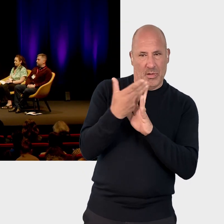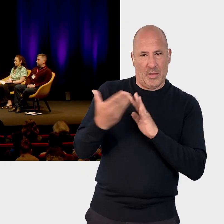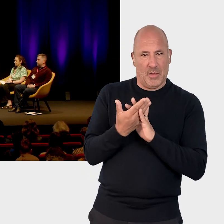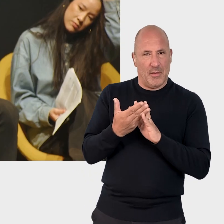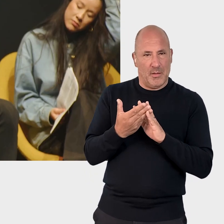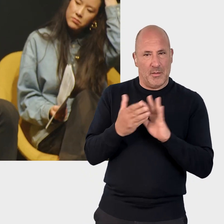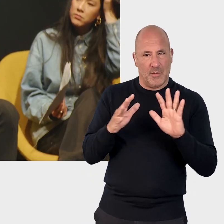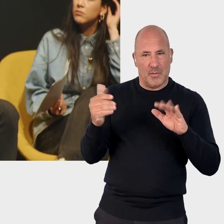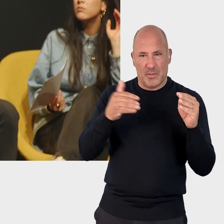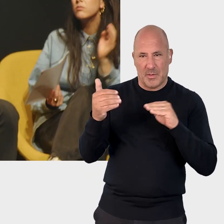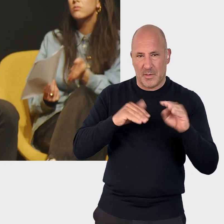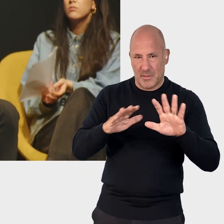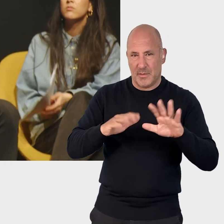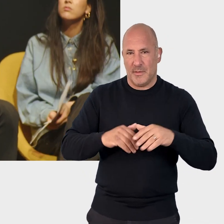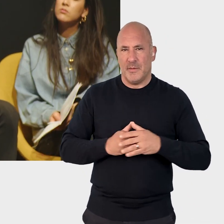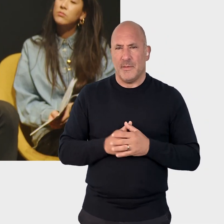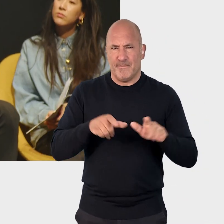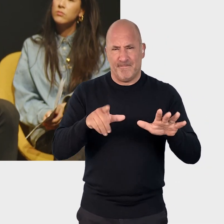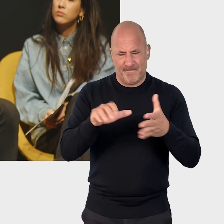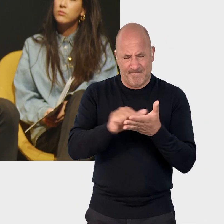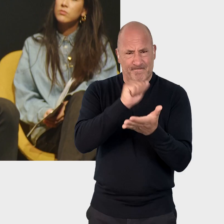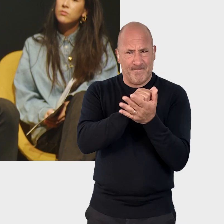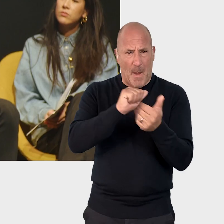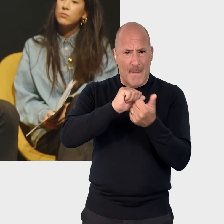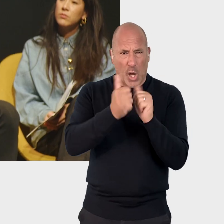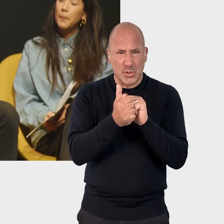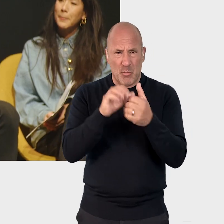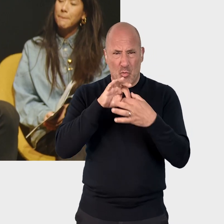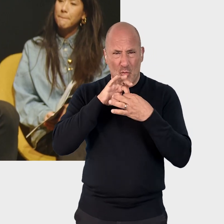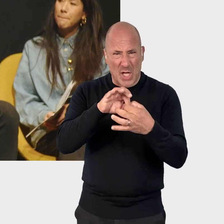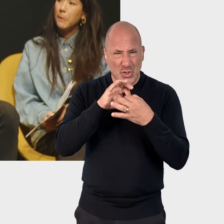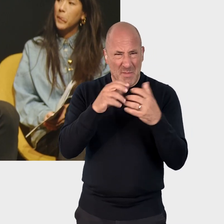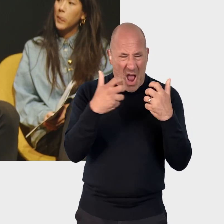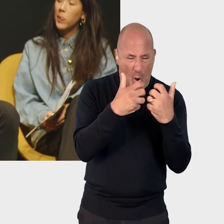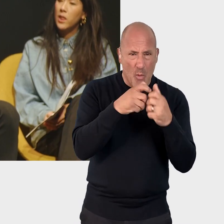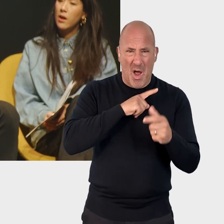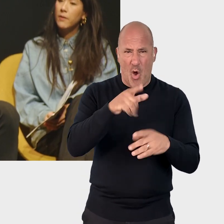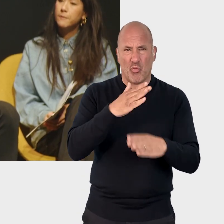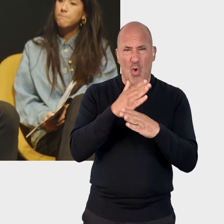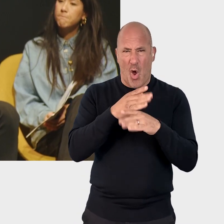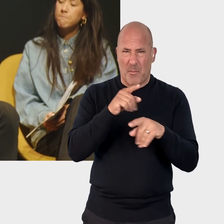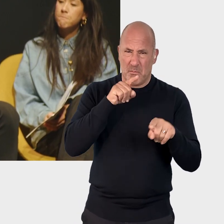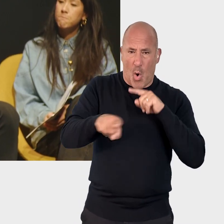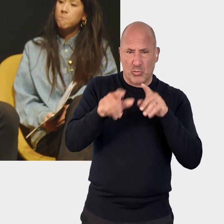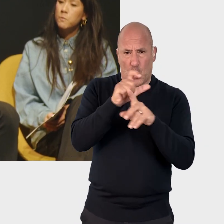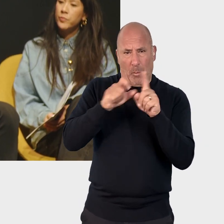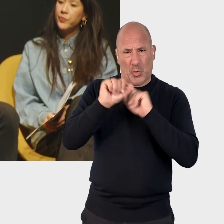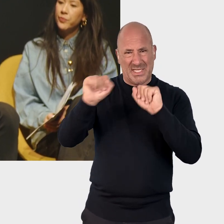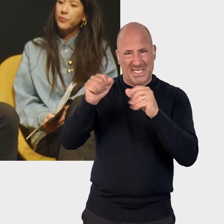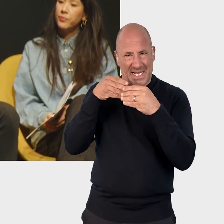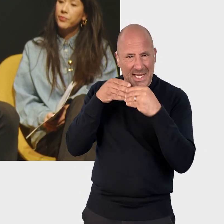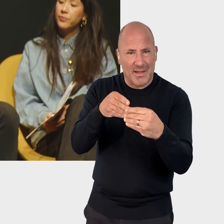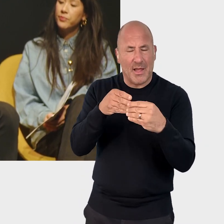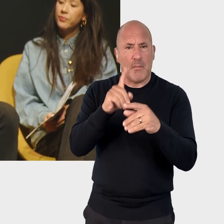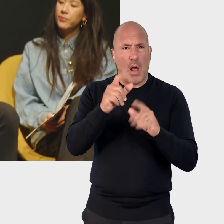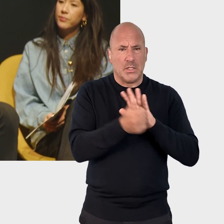kind of opposite, I think you'll hear, of parachuting in. How do you really build kind of meaningful partnerships and